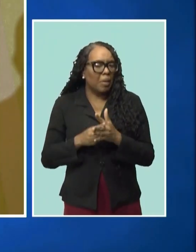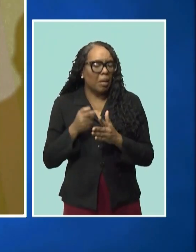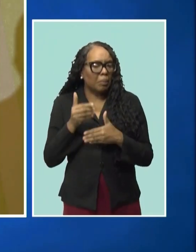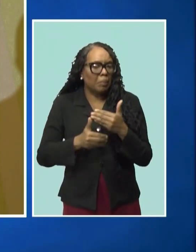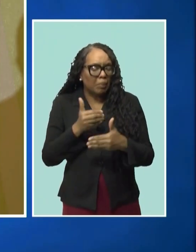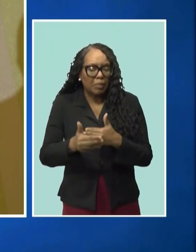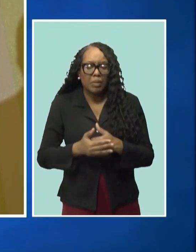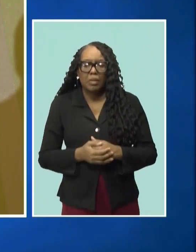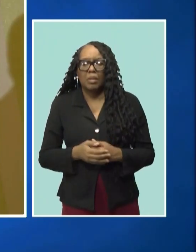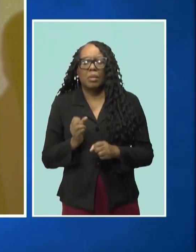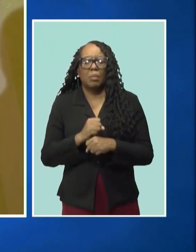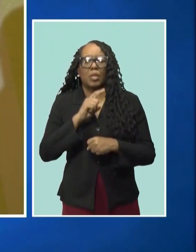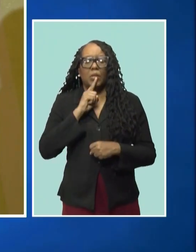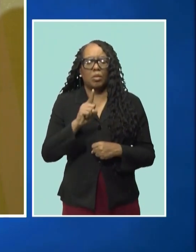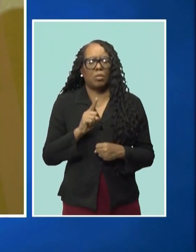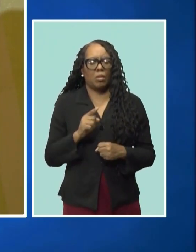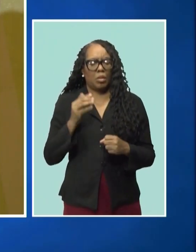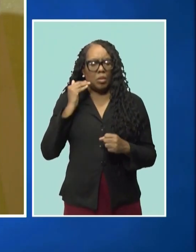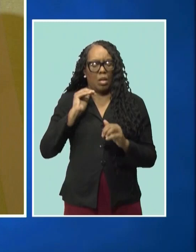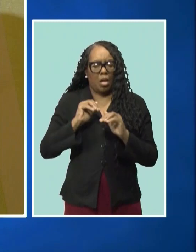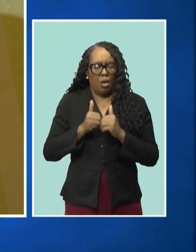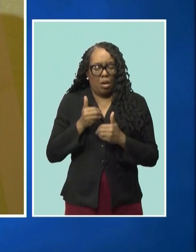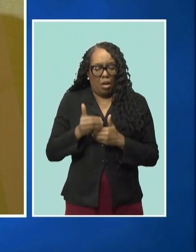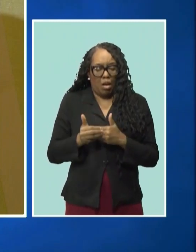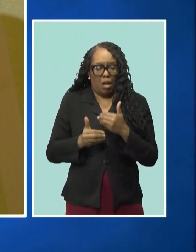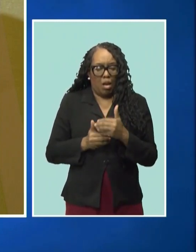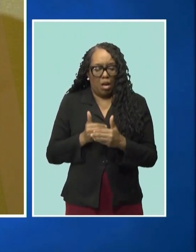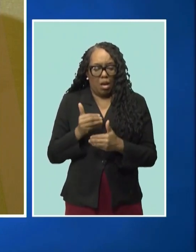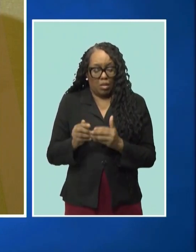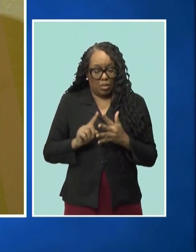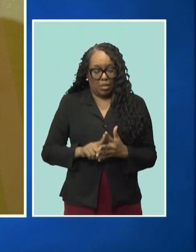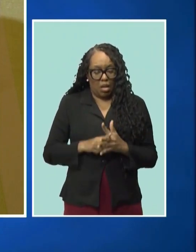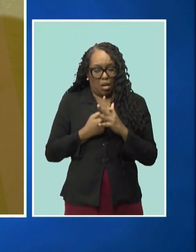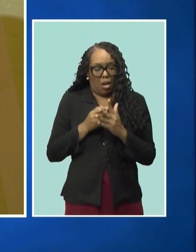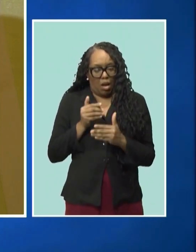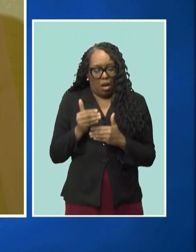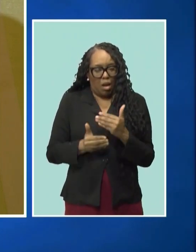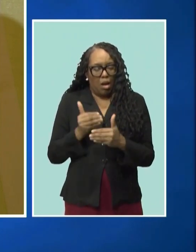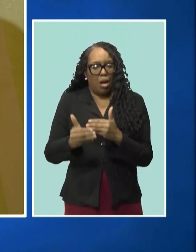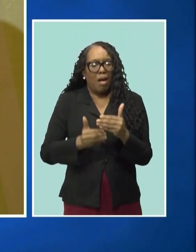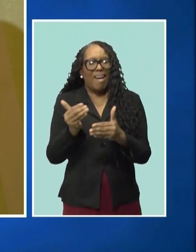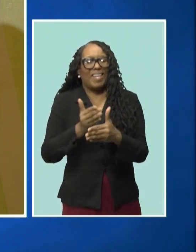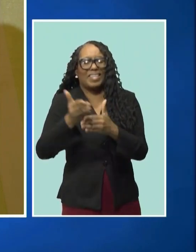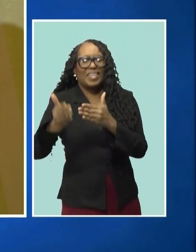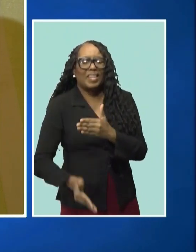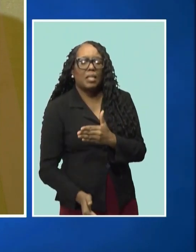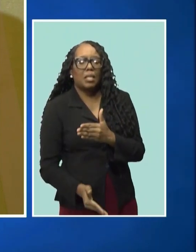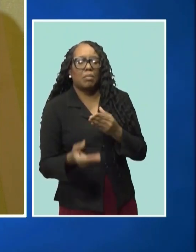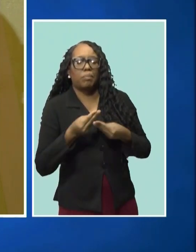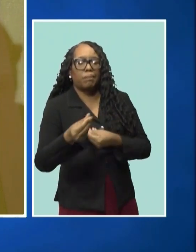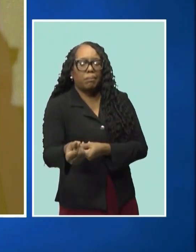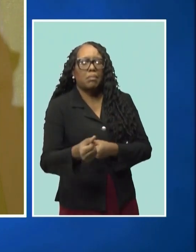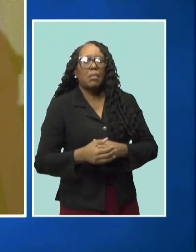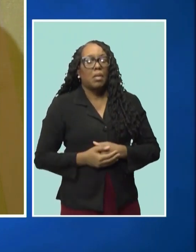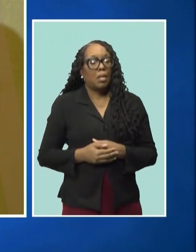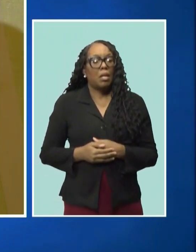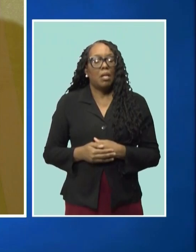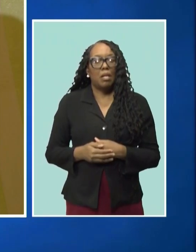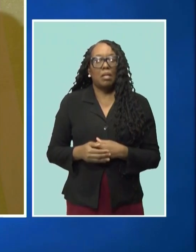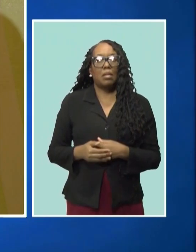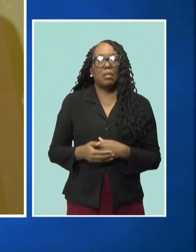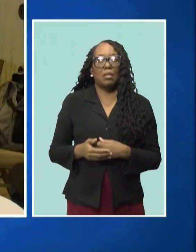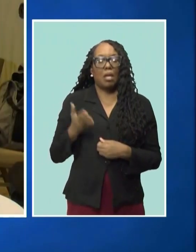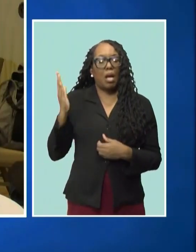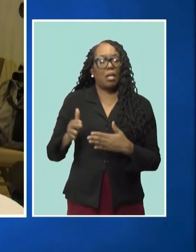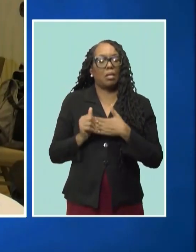a process, and finish that process with a new output. That is what we need. That's Chief Executive Officer of Sports Barbados, Mark